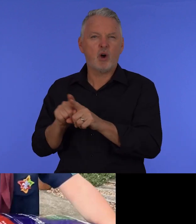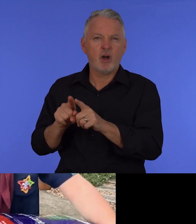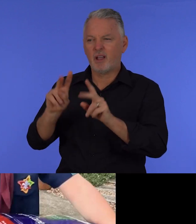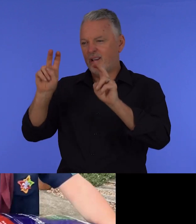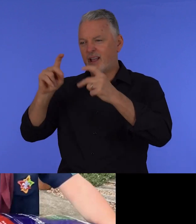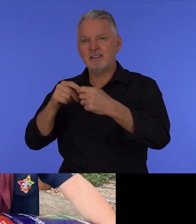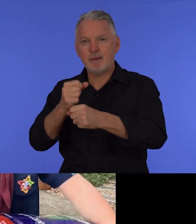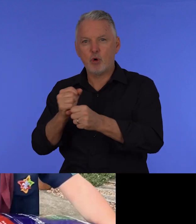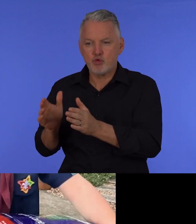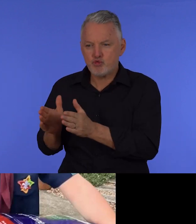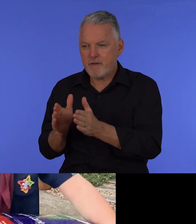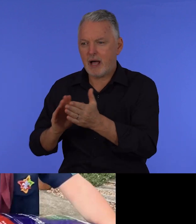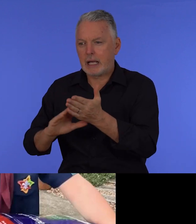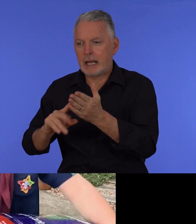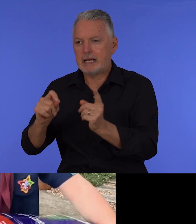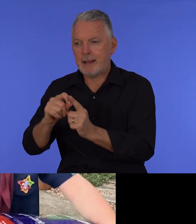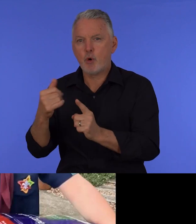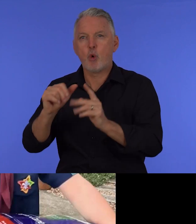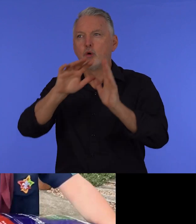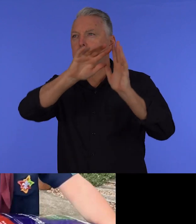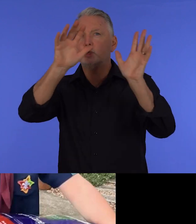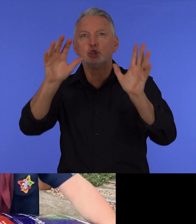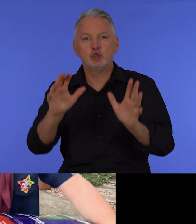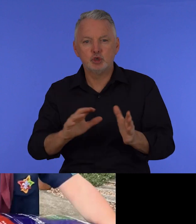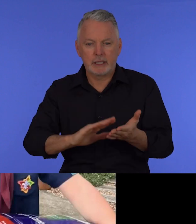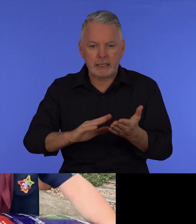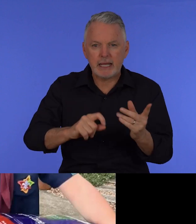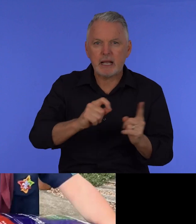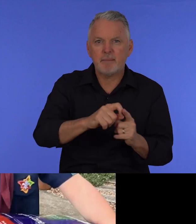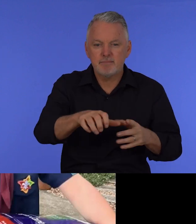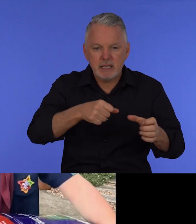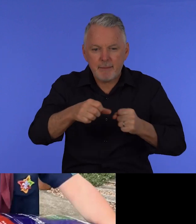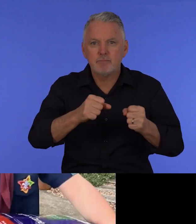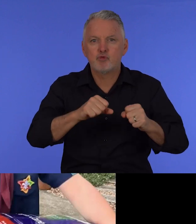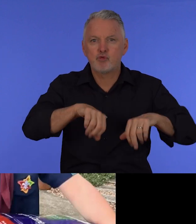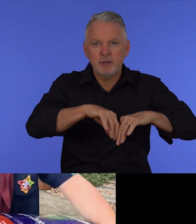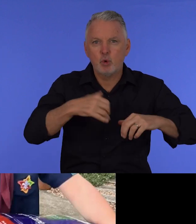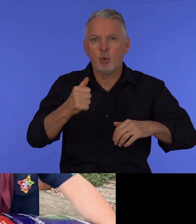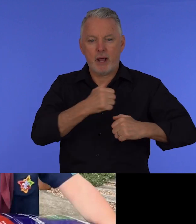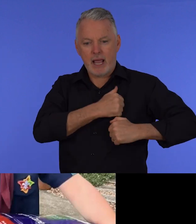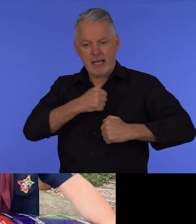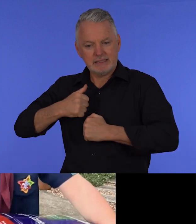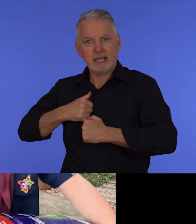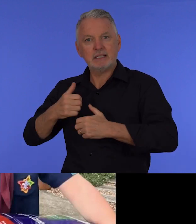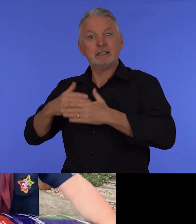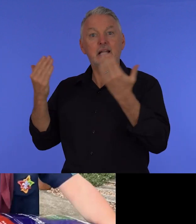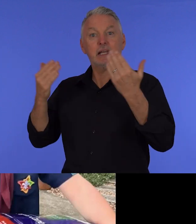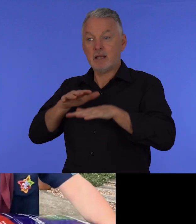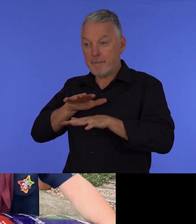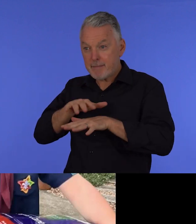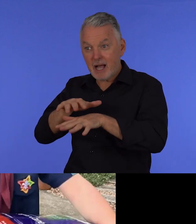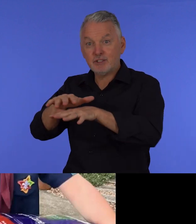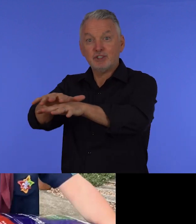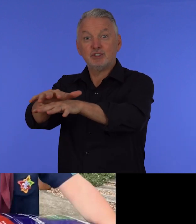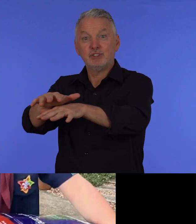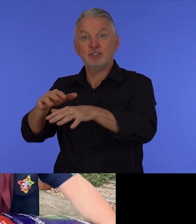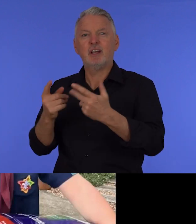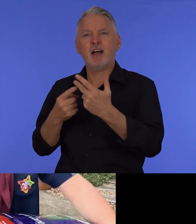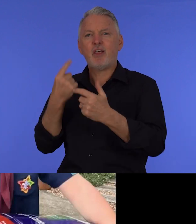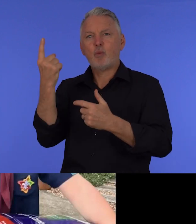pride when he gets to participate in things like the river cleanups or a bush care cleanup, Anzac Day